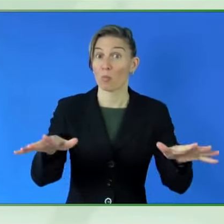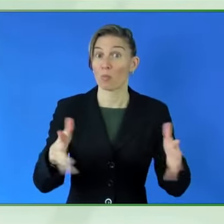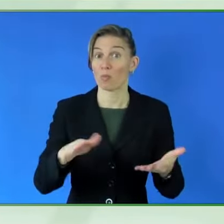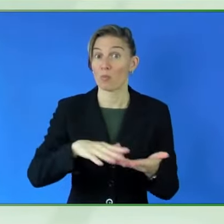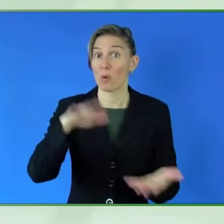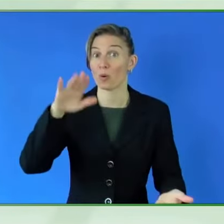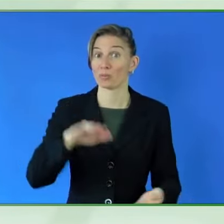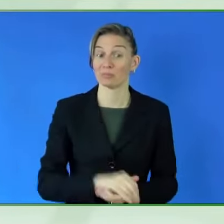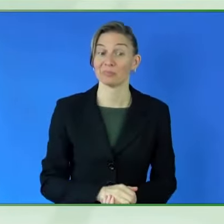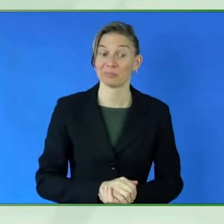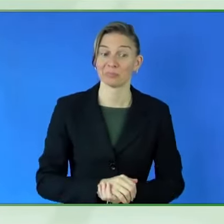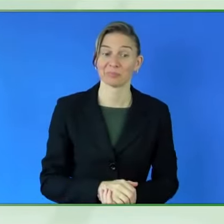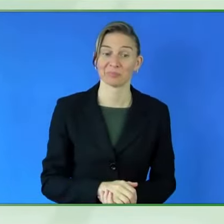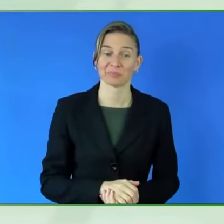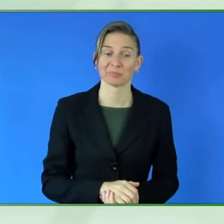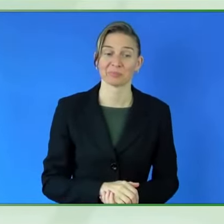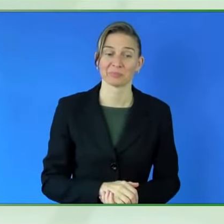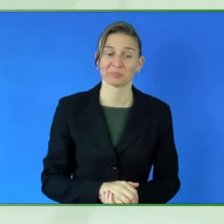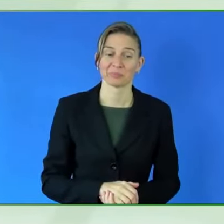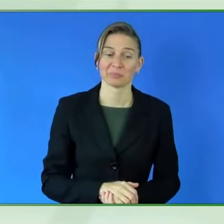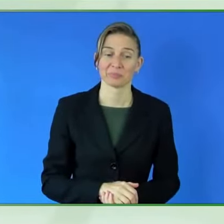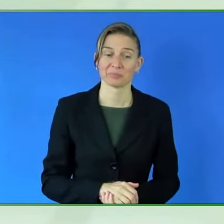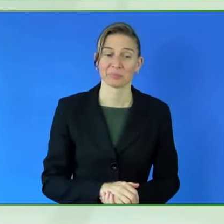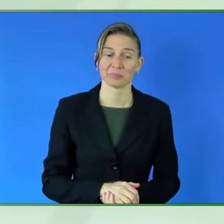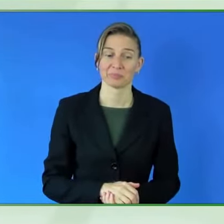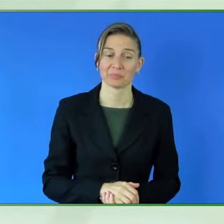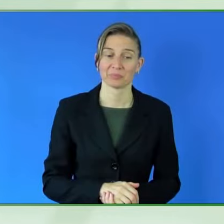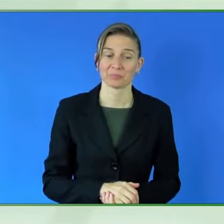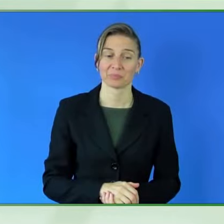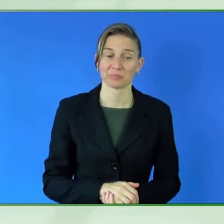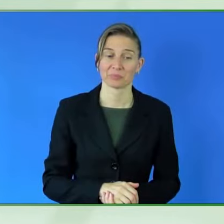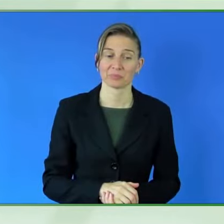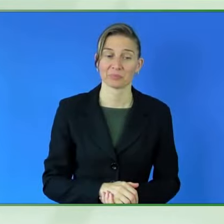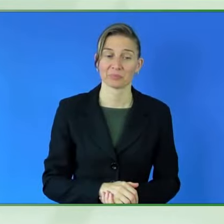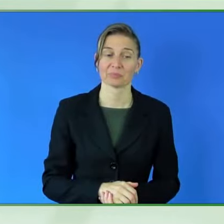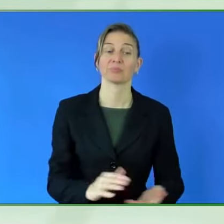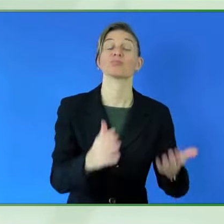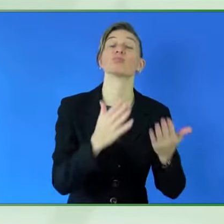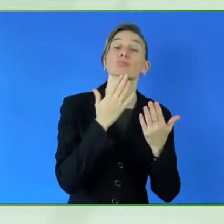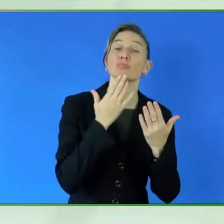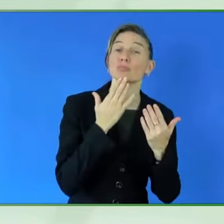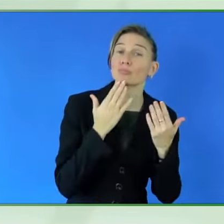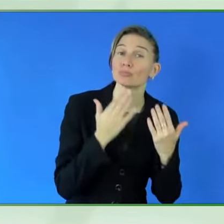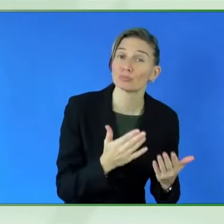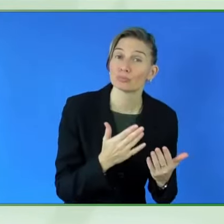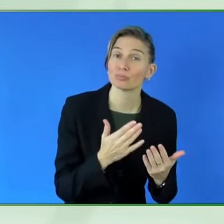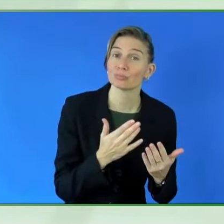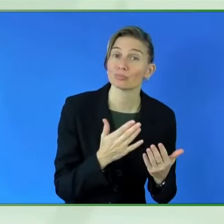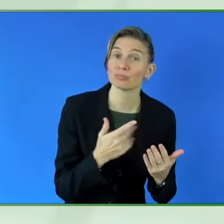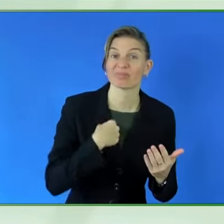Thanks a lot. Thanks to all the participants. I think it was a great project, and please